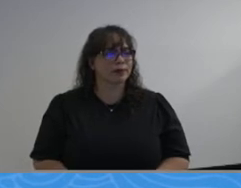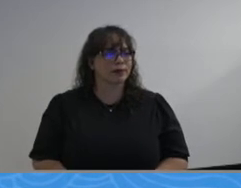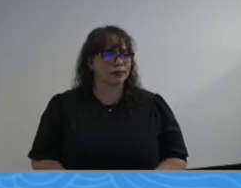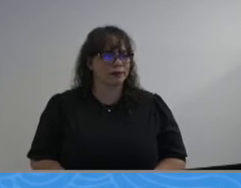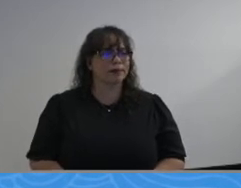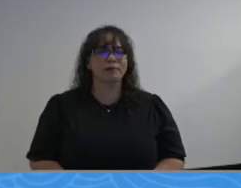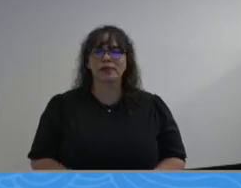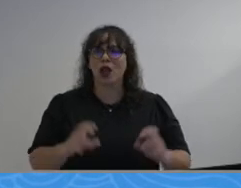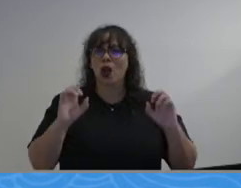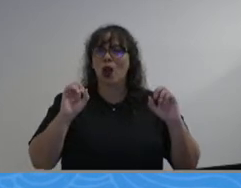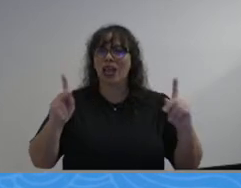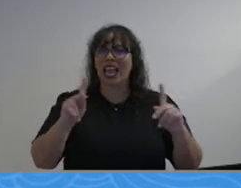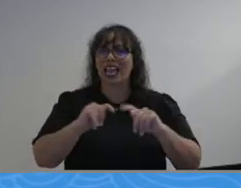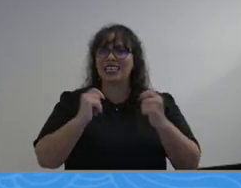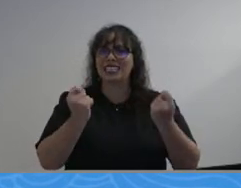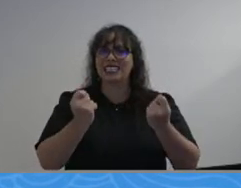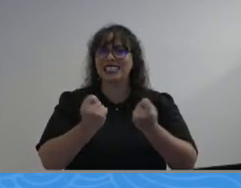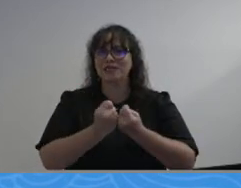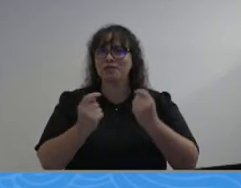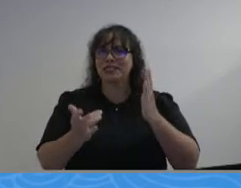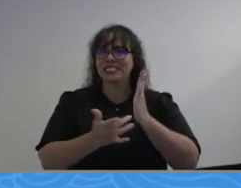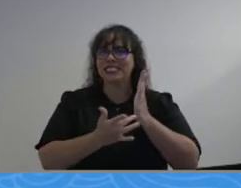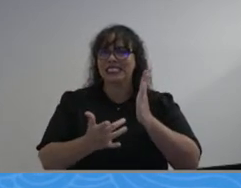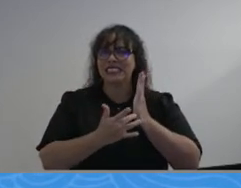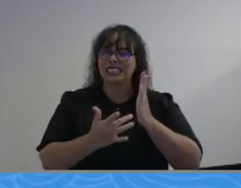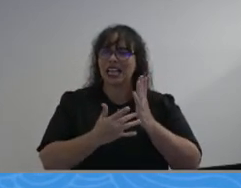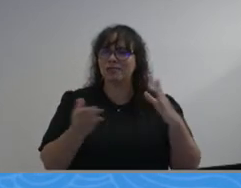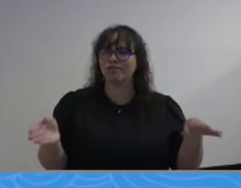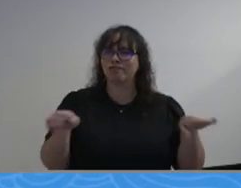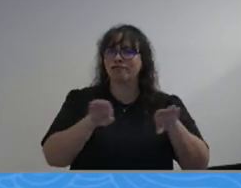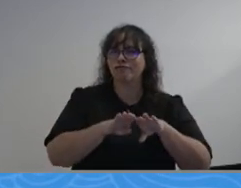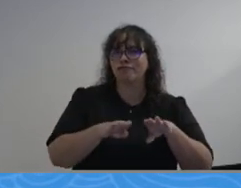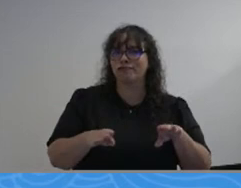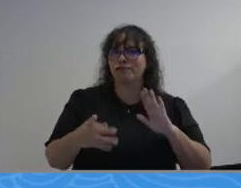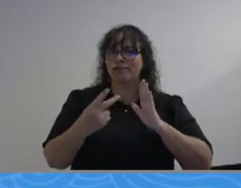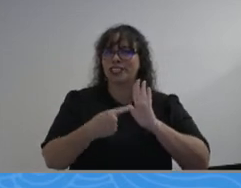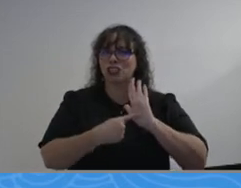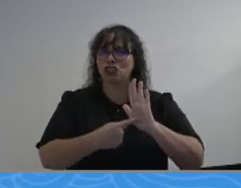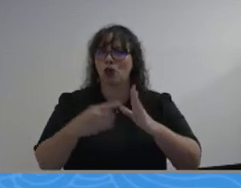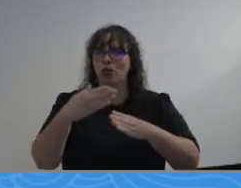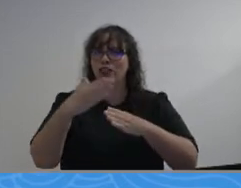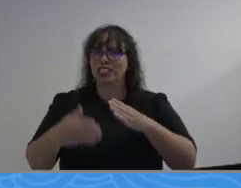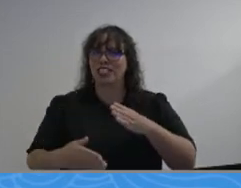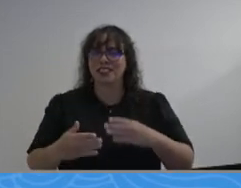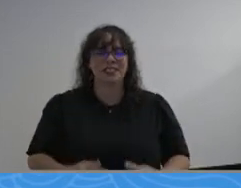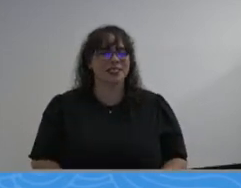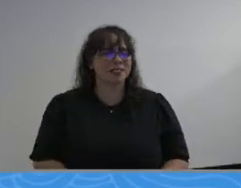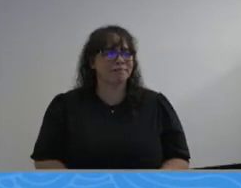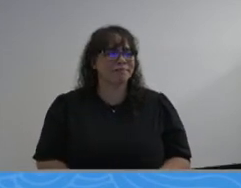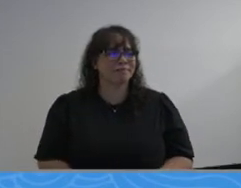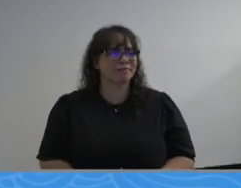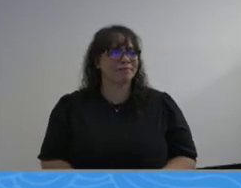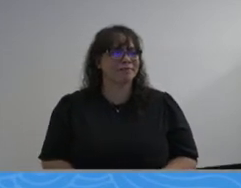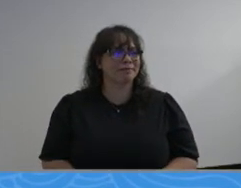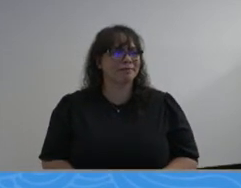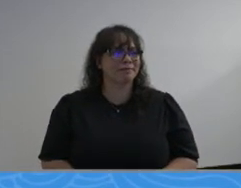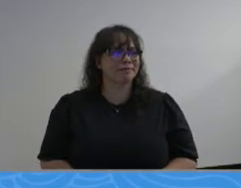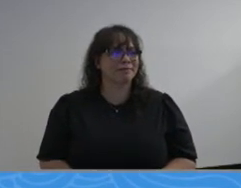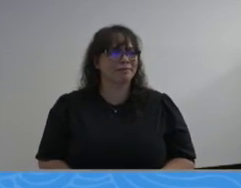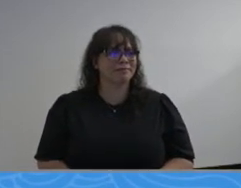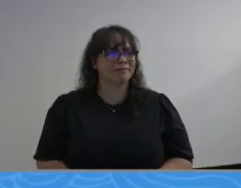All right, tech team, can you close the polls so we can see what, can we show the results of the polls?